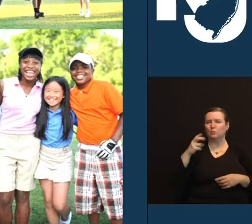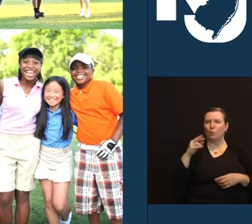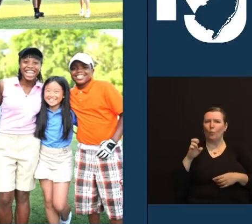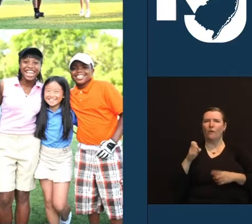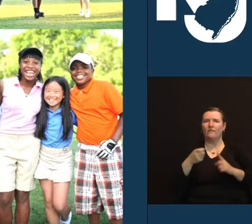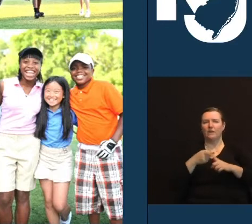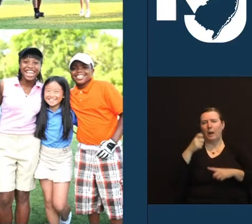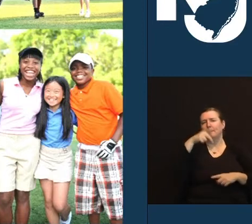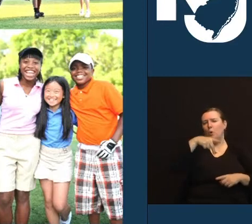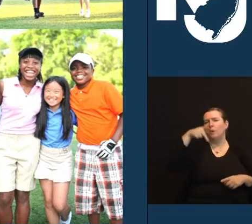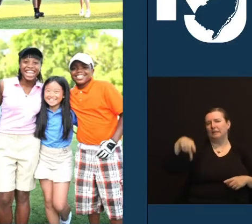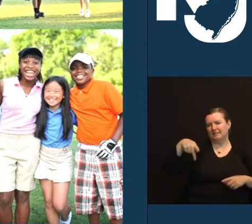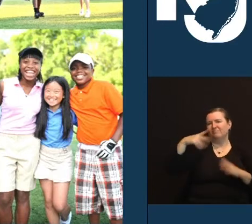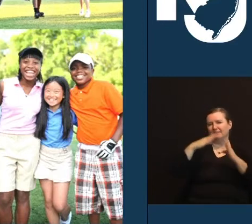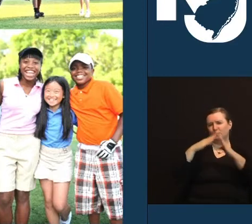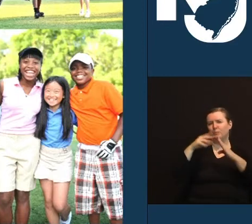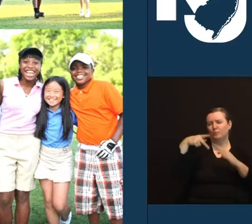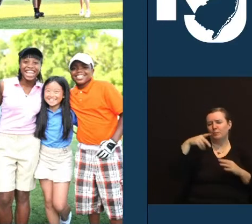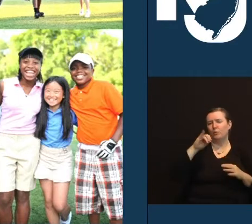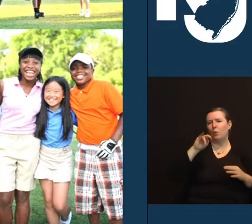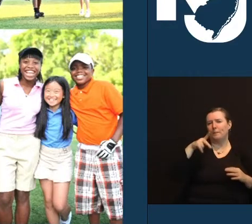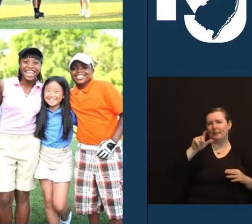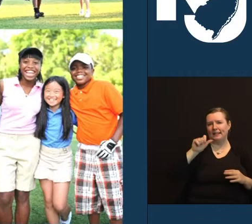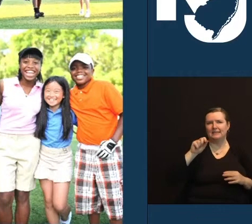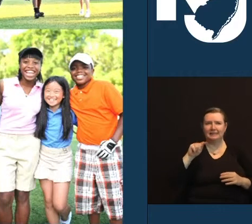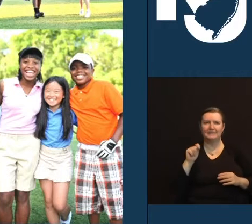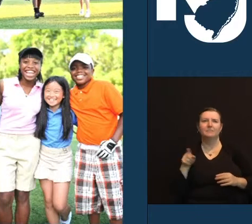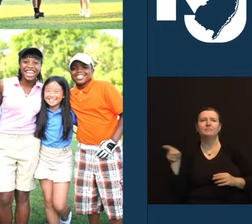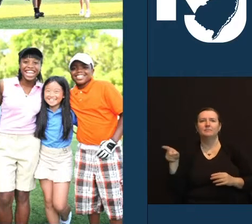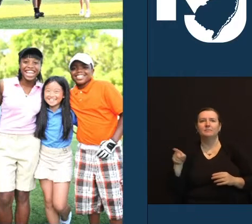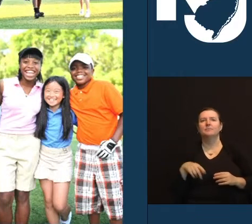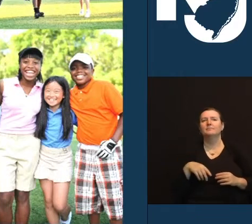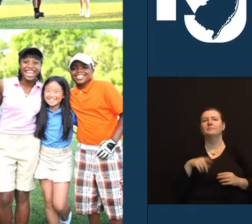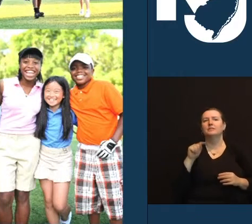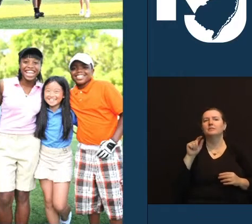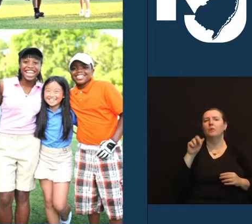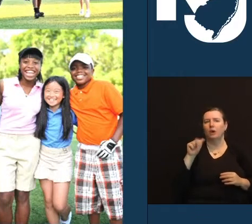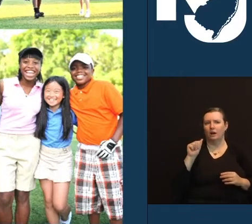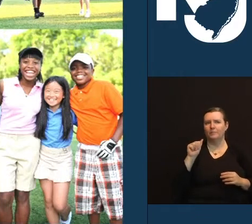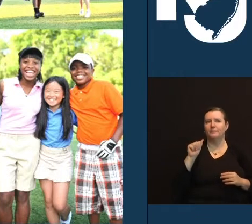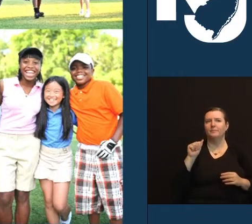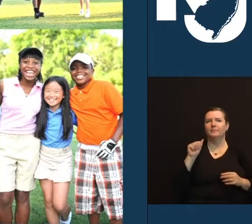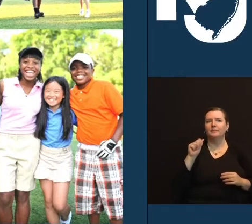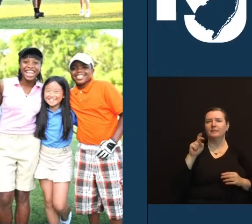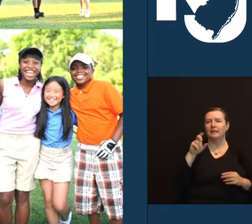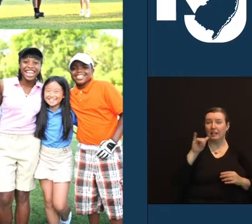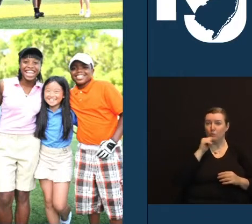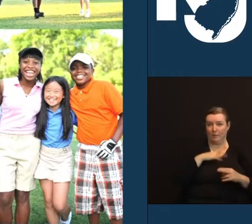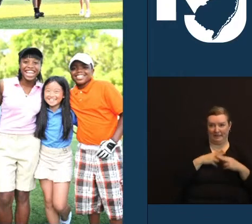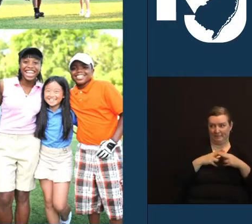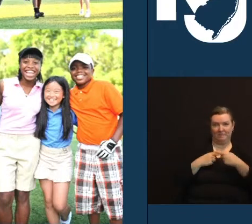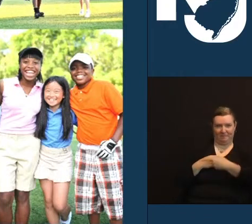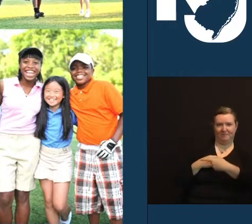golf organization run by the woman on the left there, Tara Kelly. I had the great honor of speaking with Tara on Monday. First